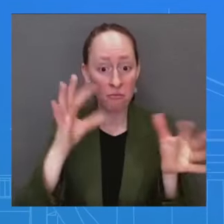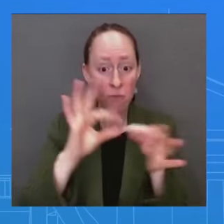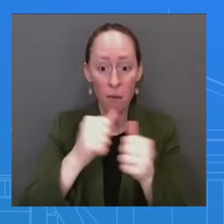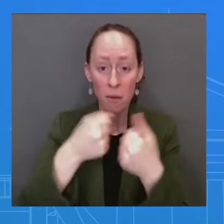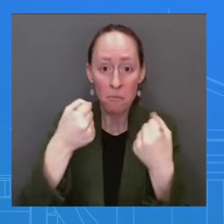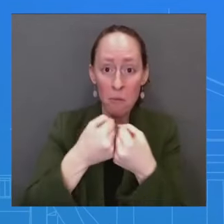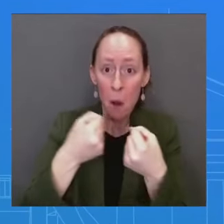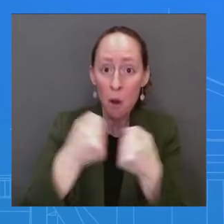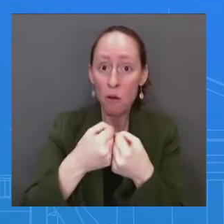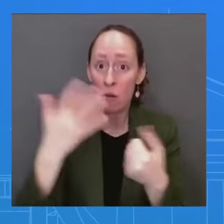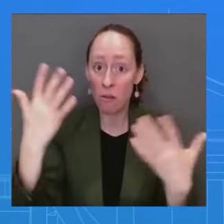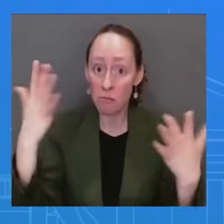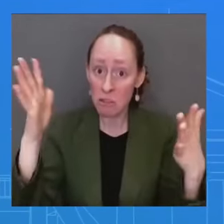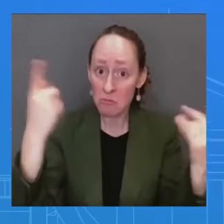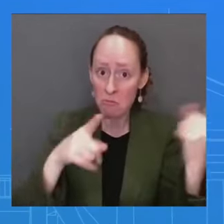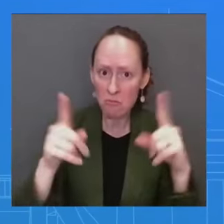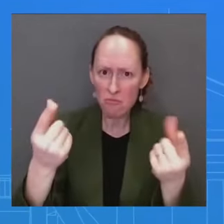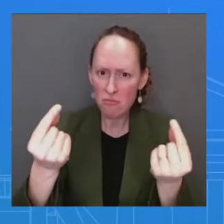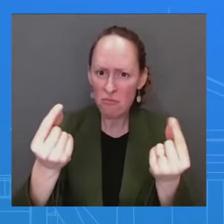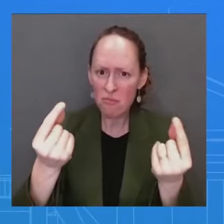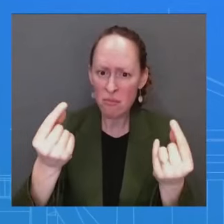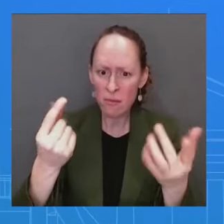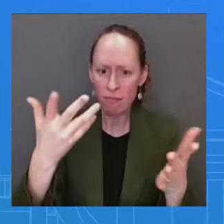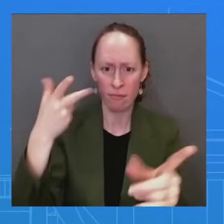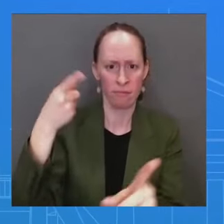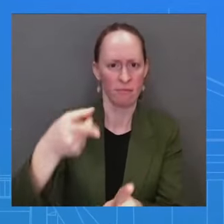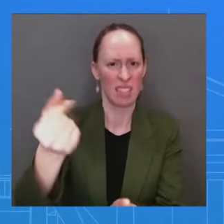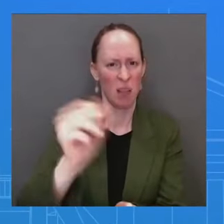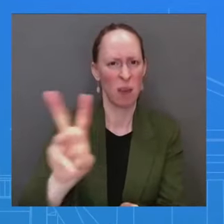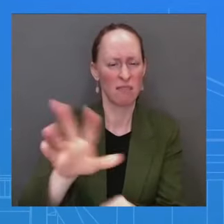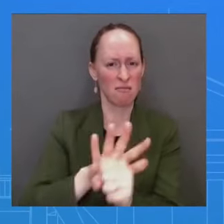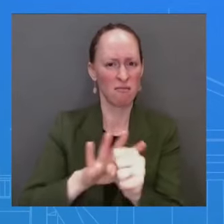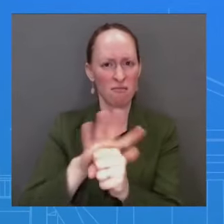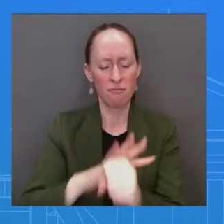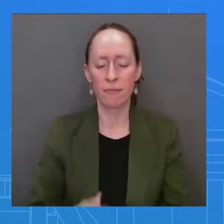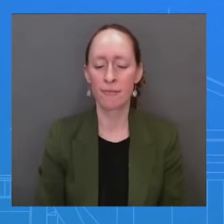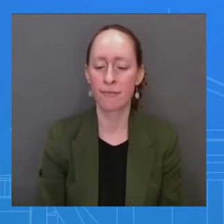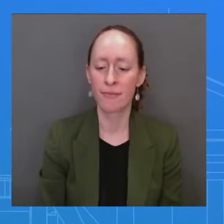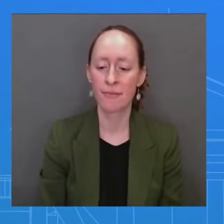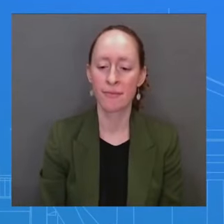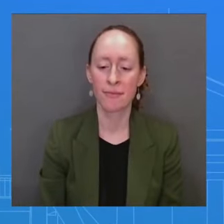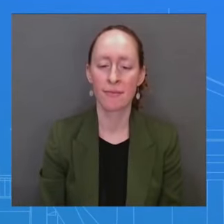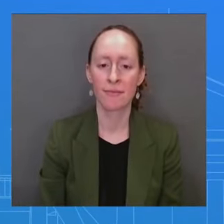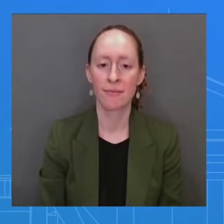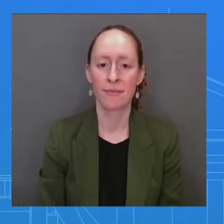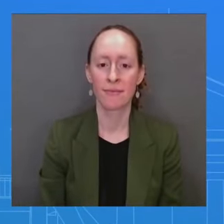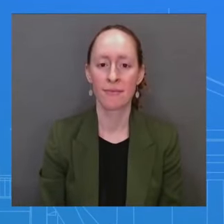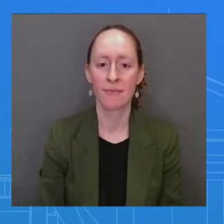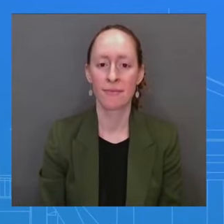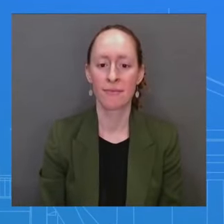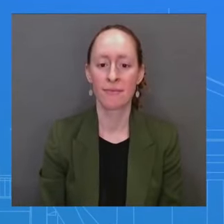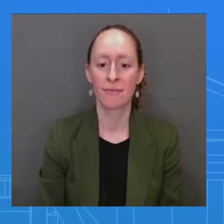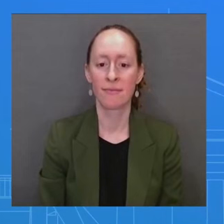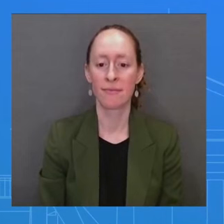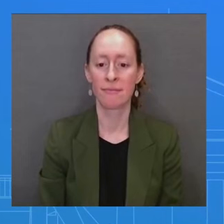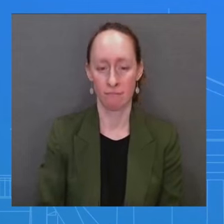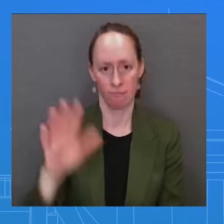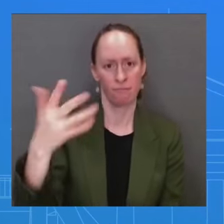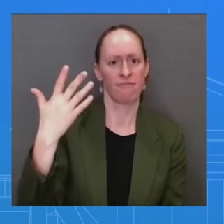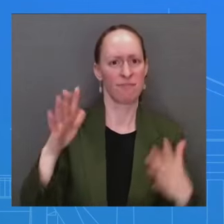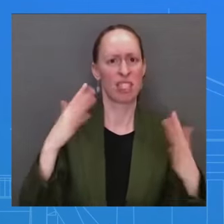the Southwest border? So, as you know, there was a meeting that occurred during the holidays